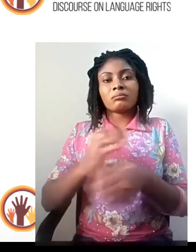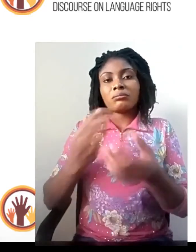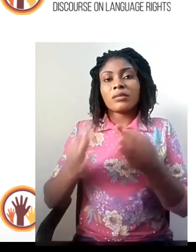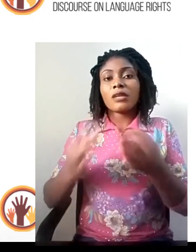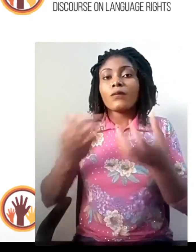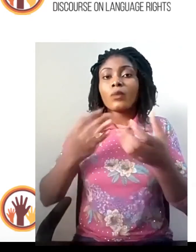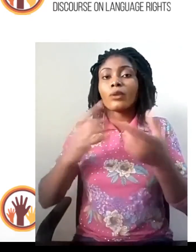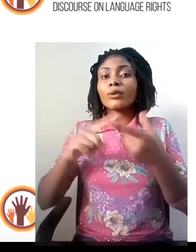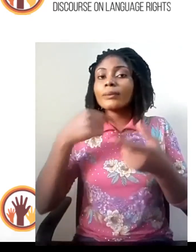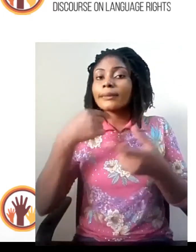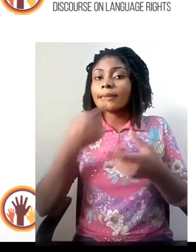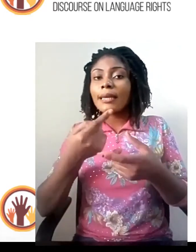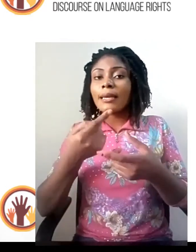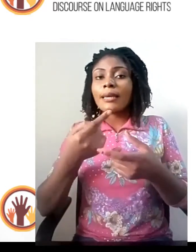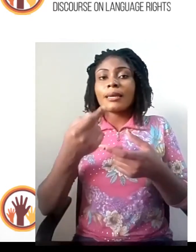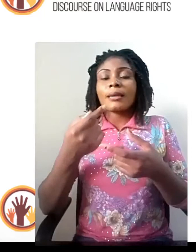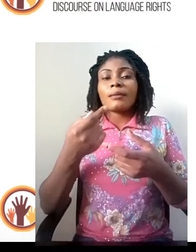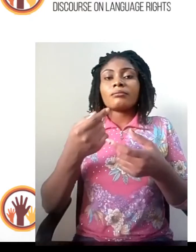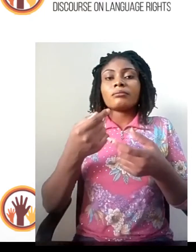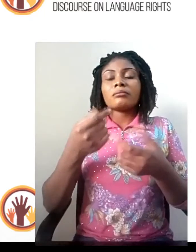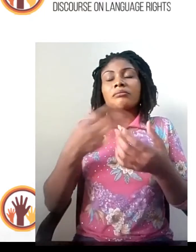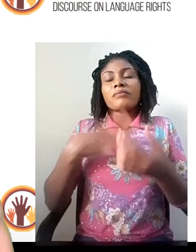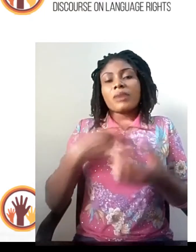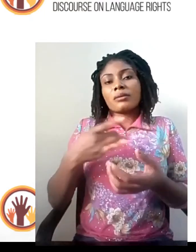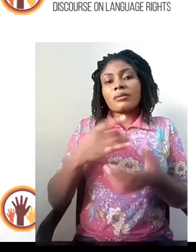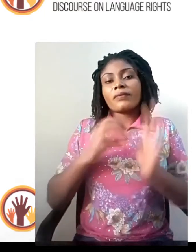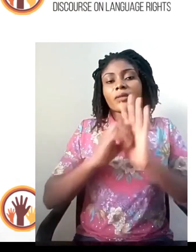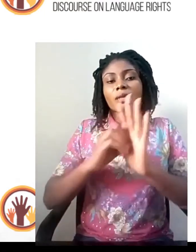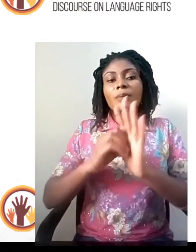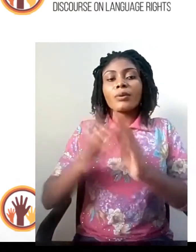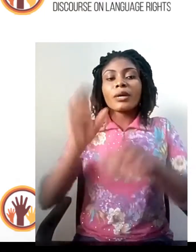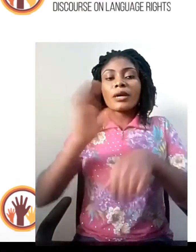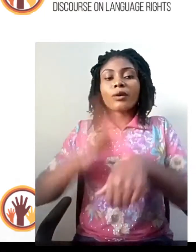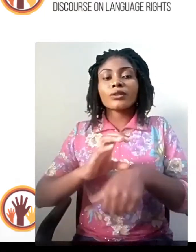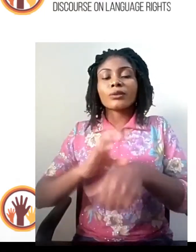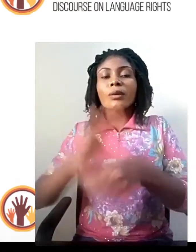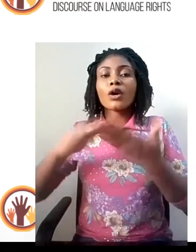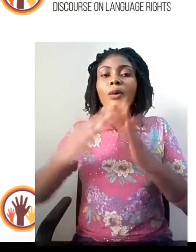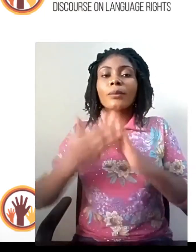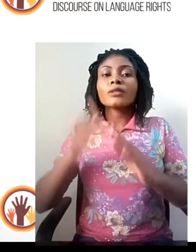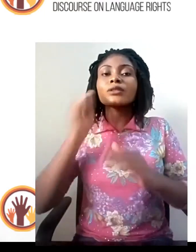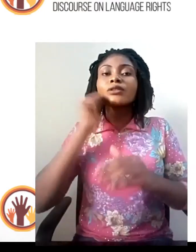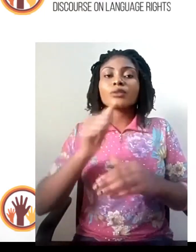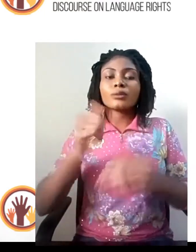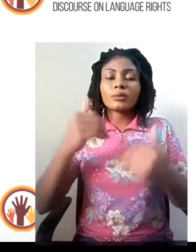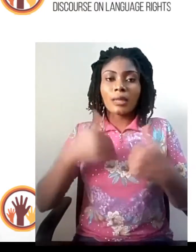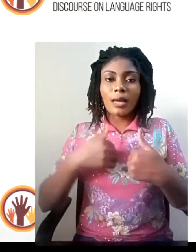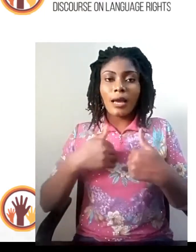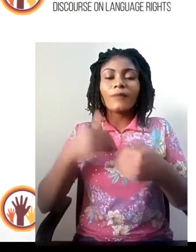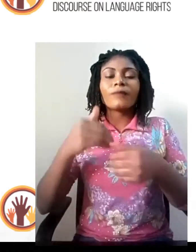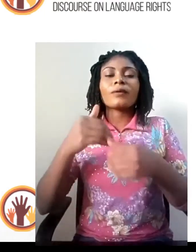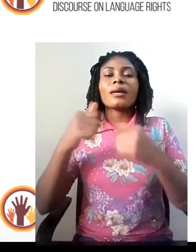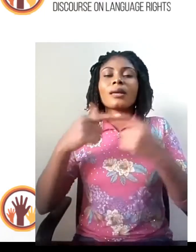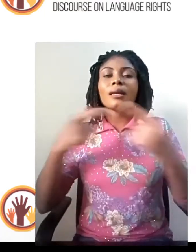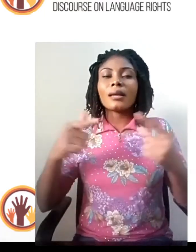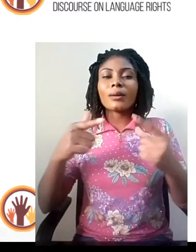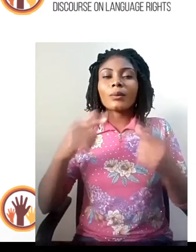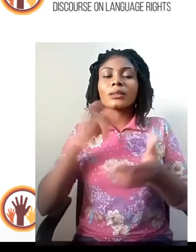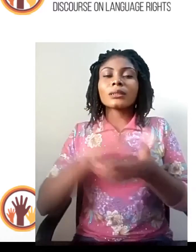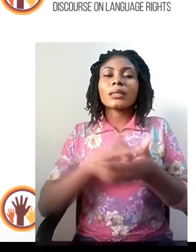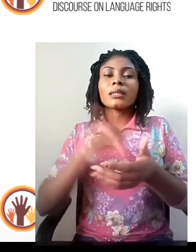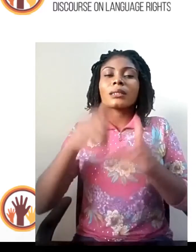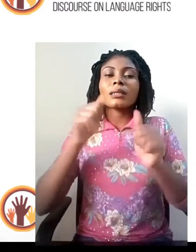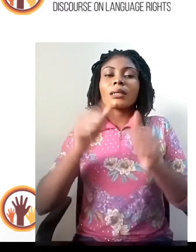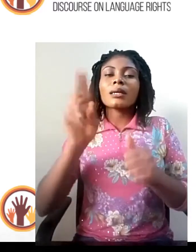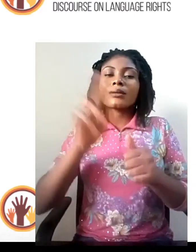cultural community should have a language through which they express themselves, and that language should